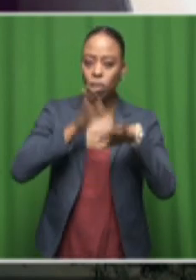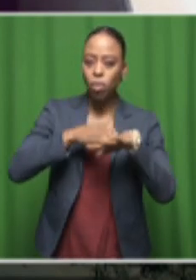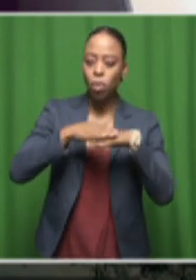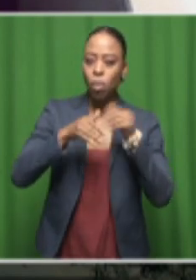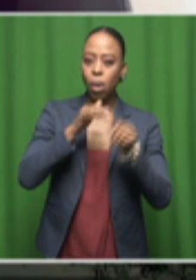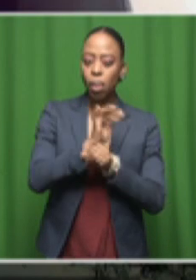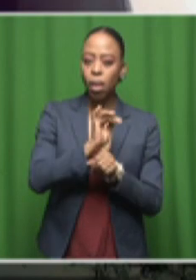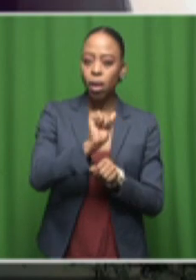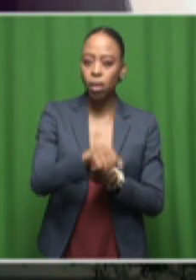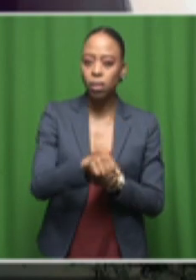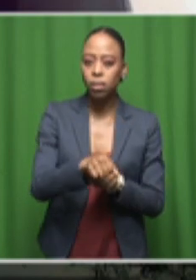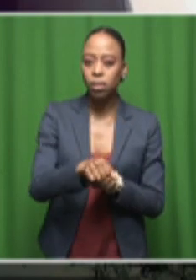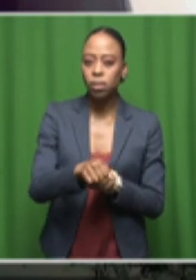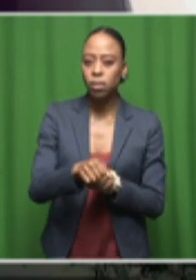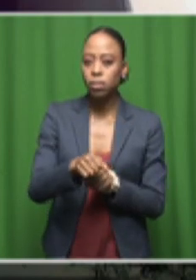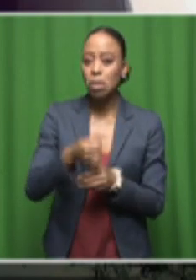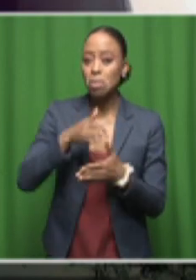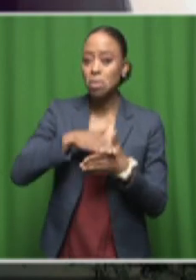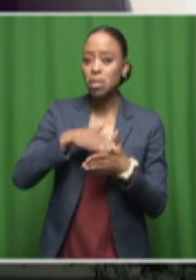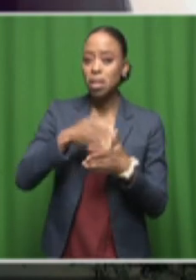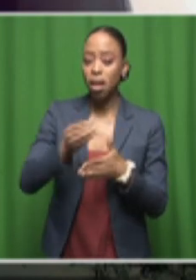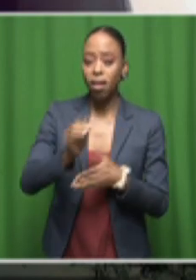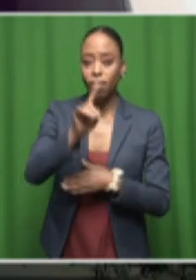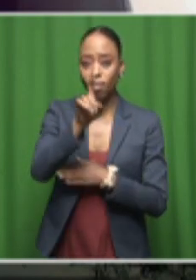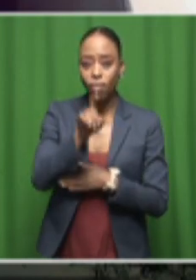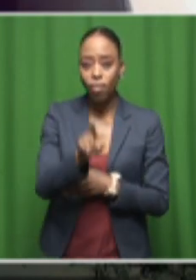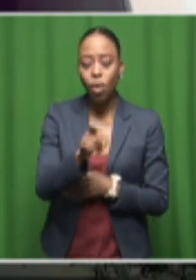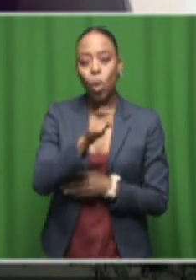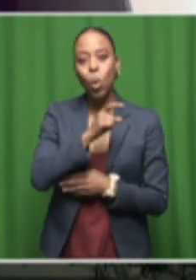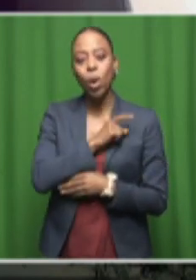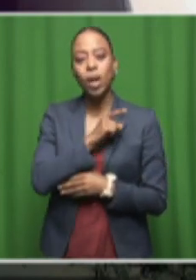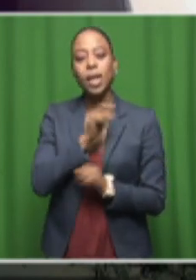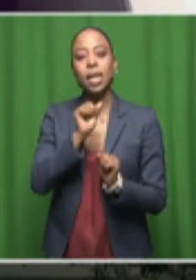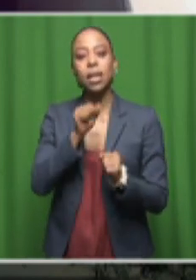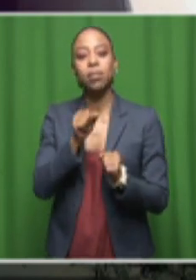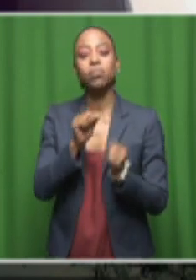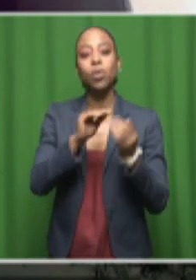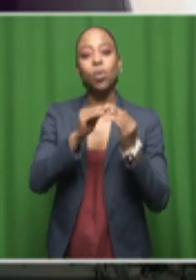in time. Is there a reason where, and why? Obviously,